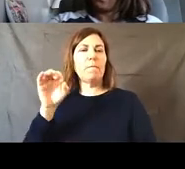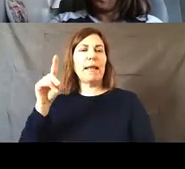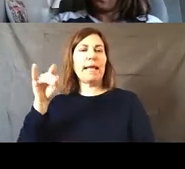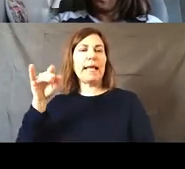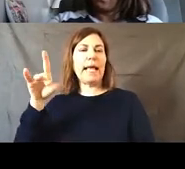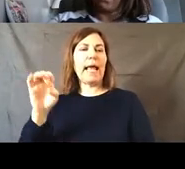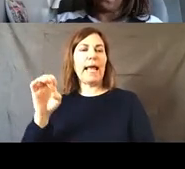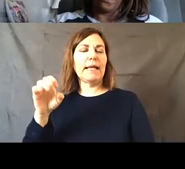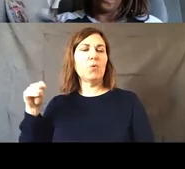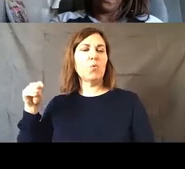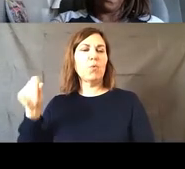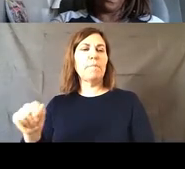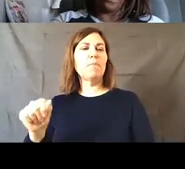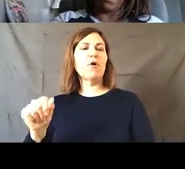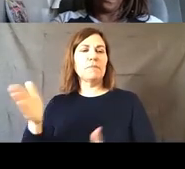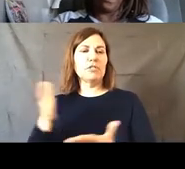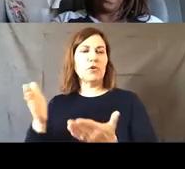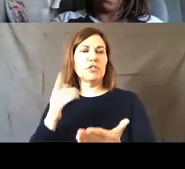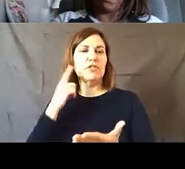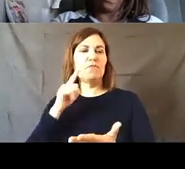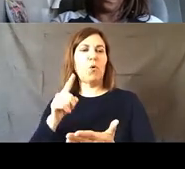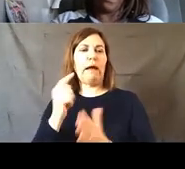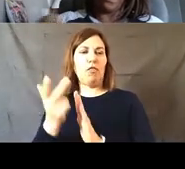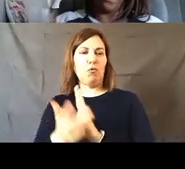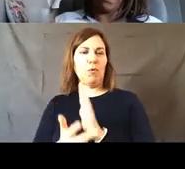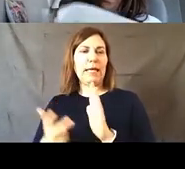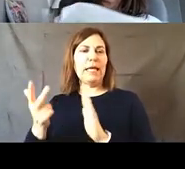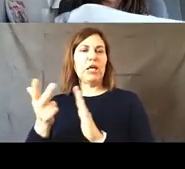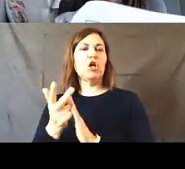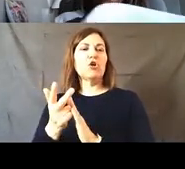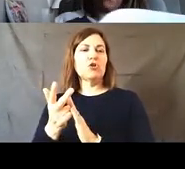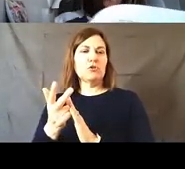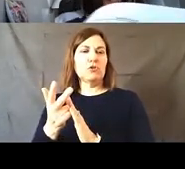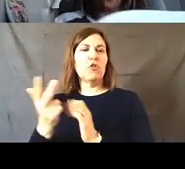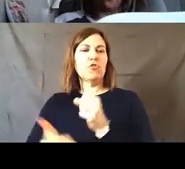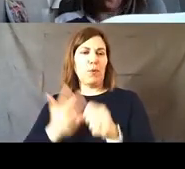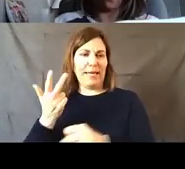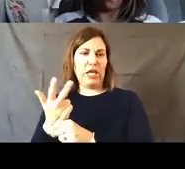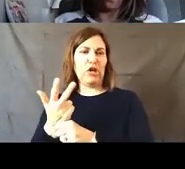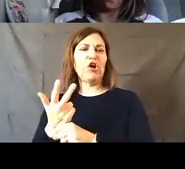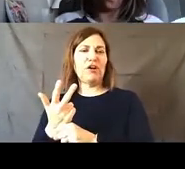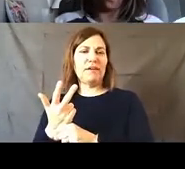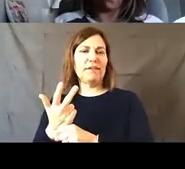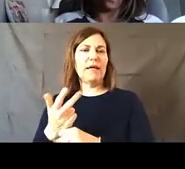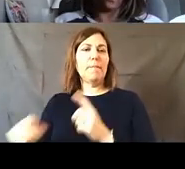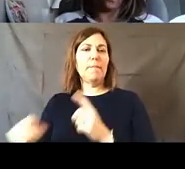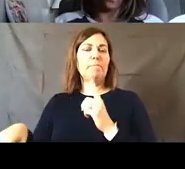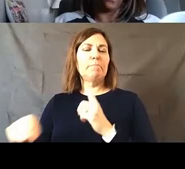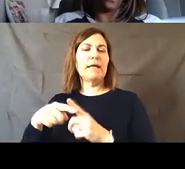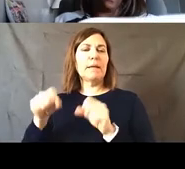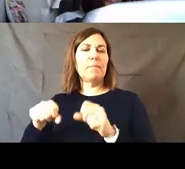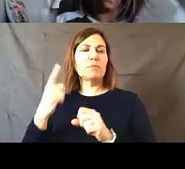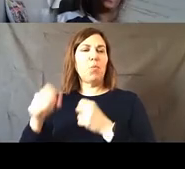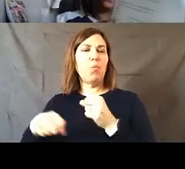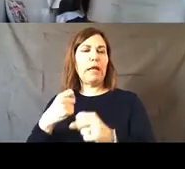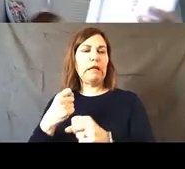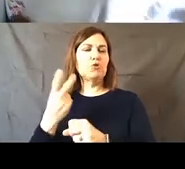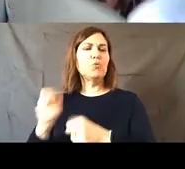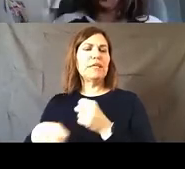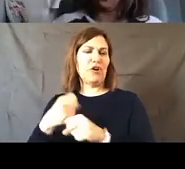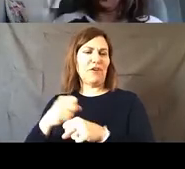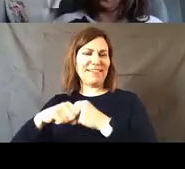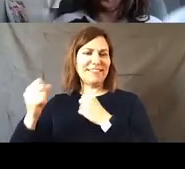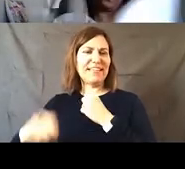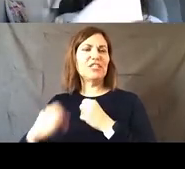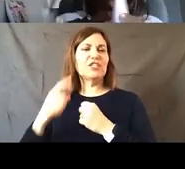of 3 years plus one possible 2-year extension at the party's mutual option. The agreement